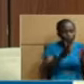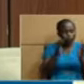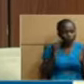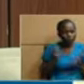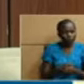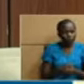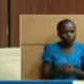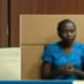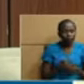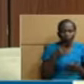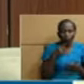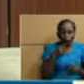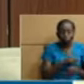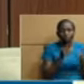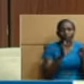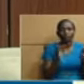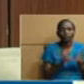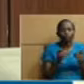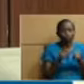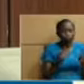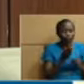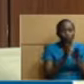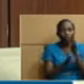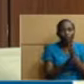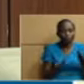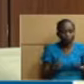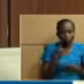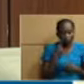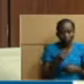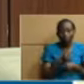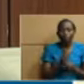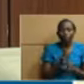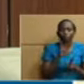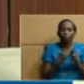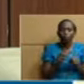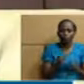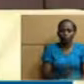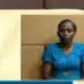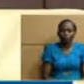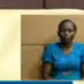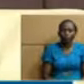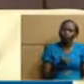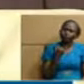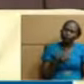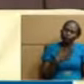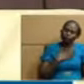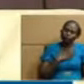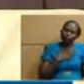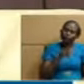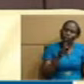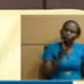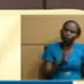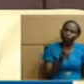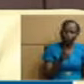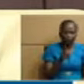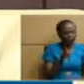to leverage, to make sure that people are secure. Yeah, that is just a quick question to you. That's quite